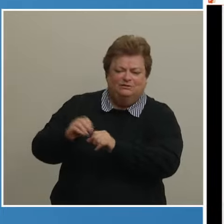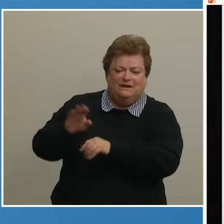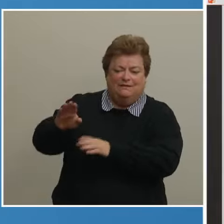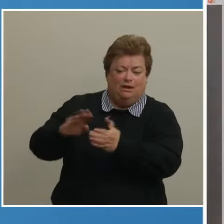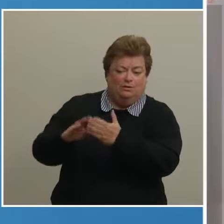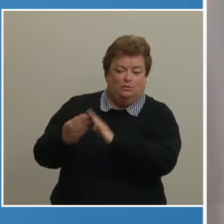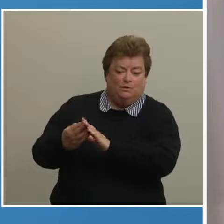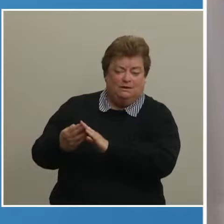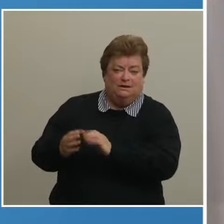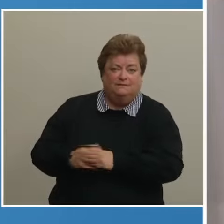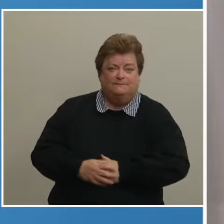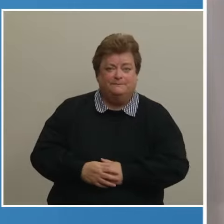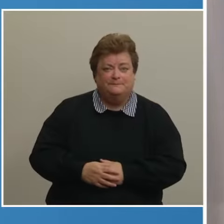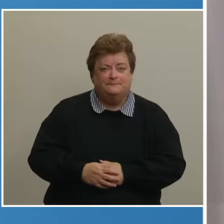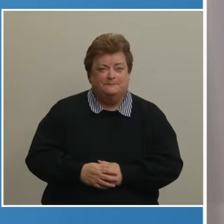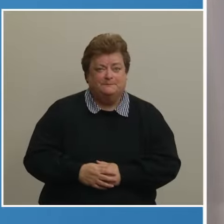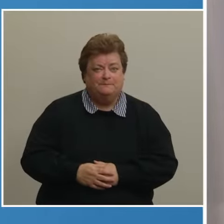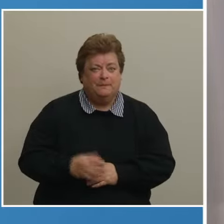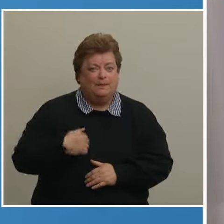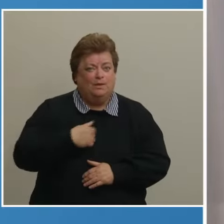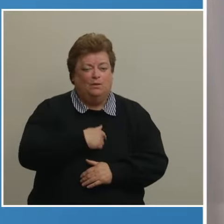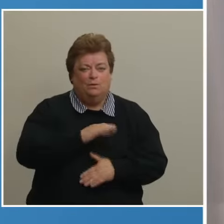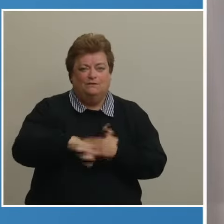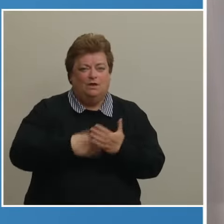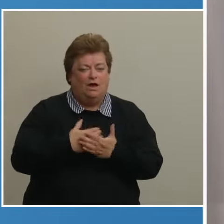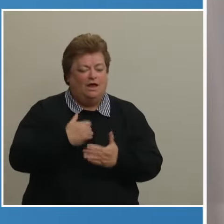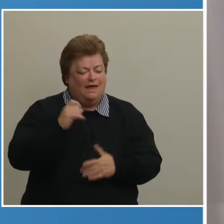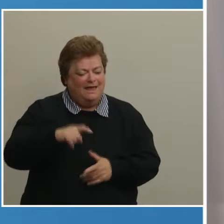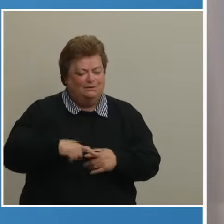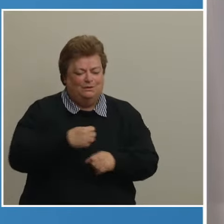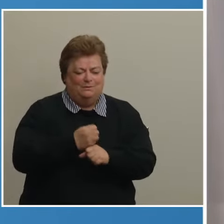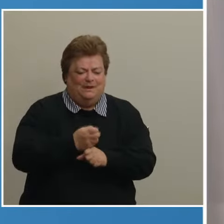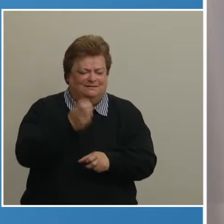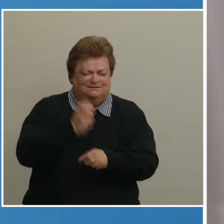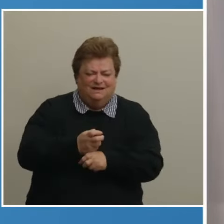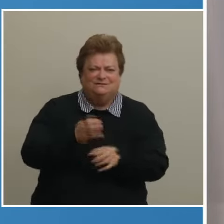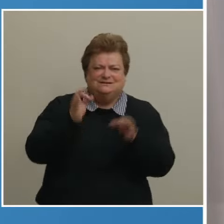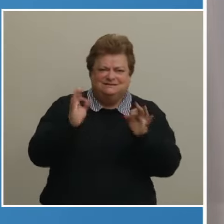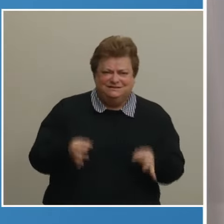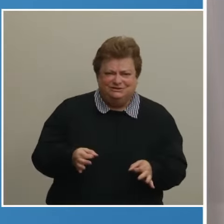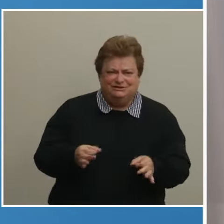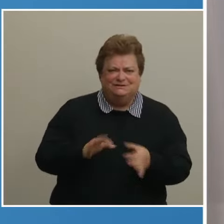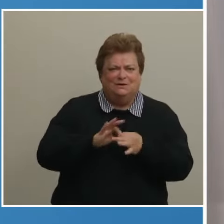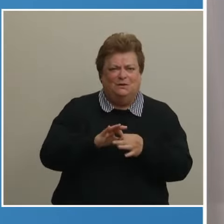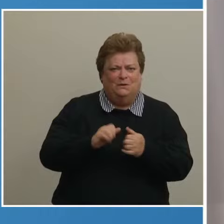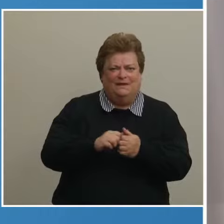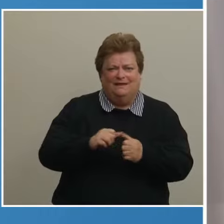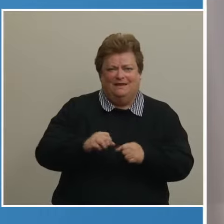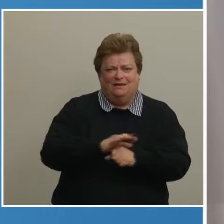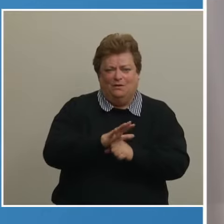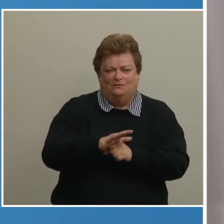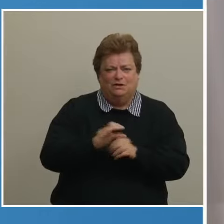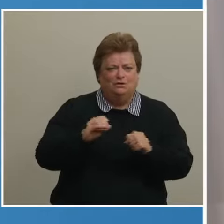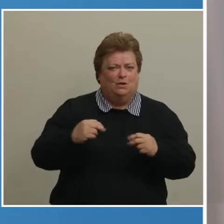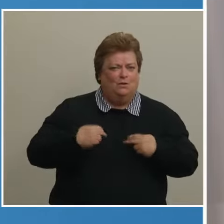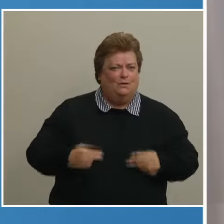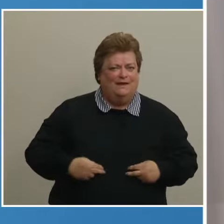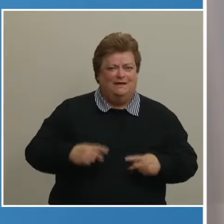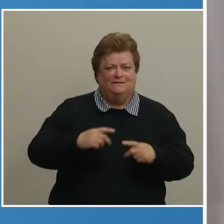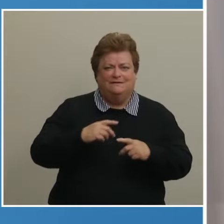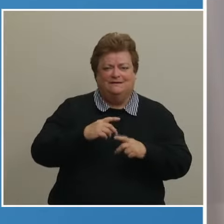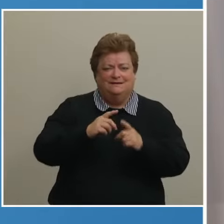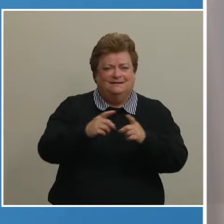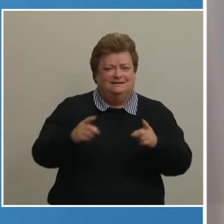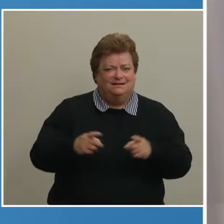communities. All of us have had to make tough decisions as a result of this pandemic. No health district has been immune to this